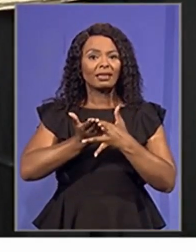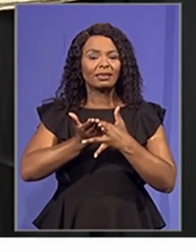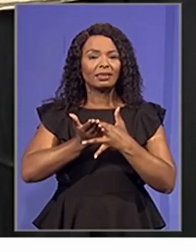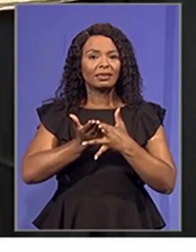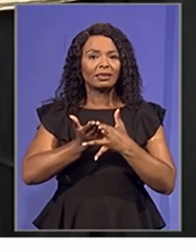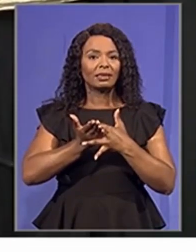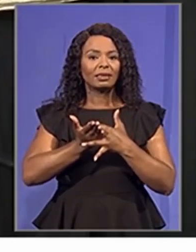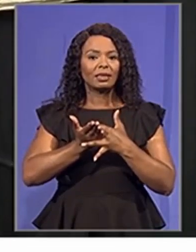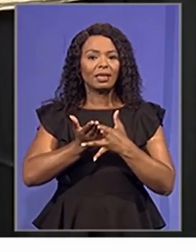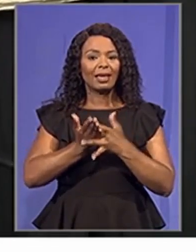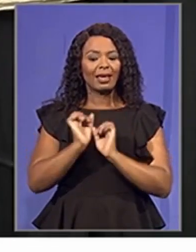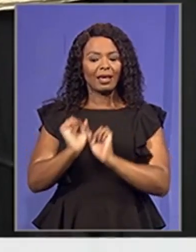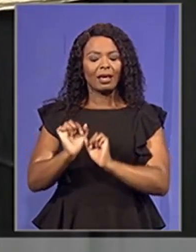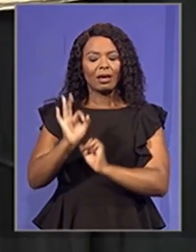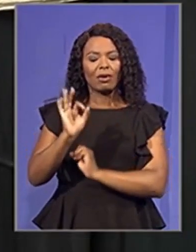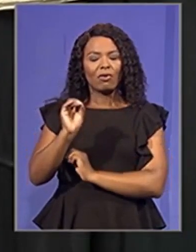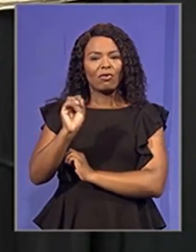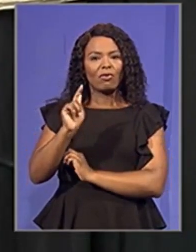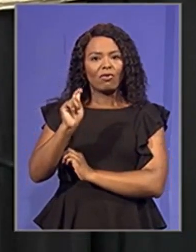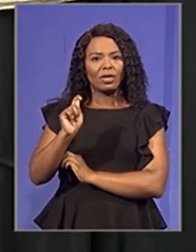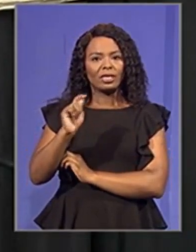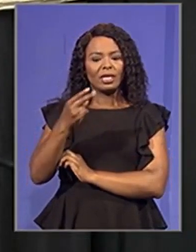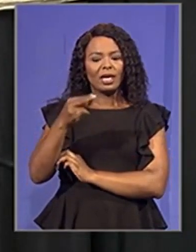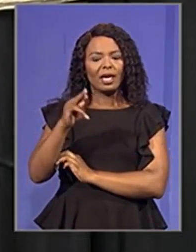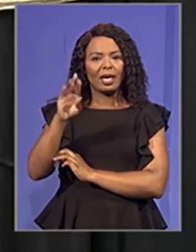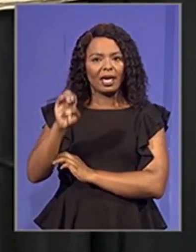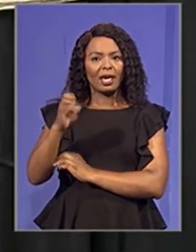ase Fort Hare athathiwe manje aphethwe national.